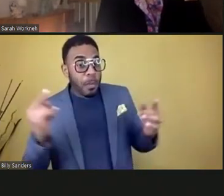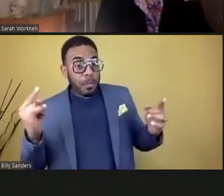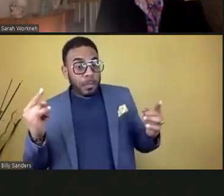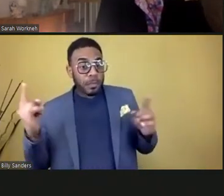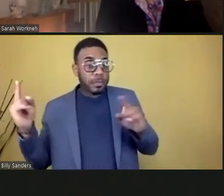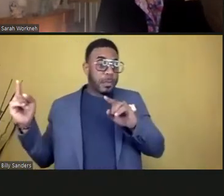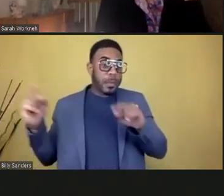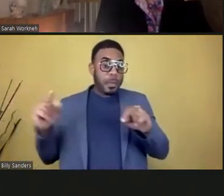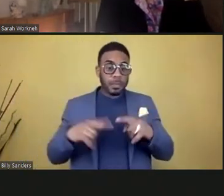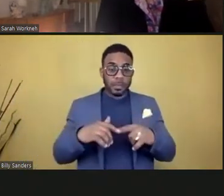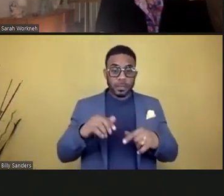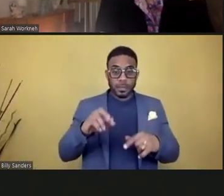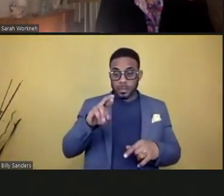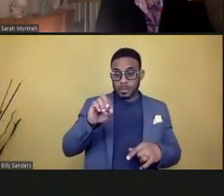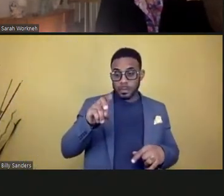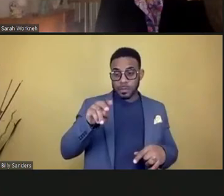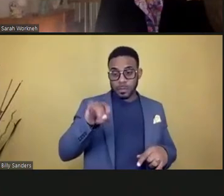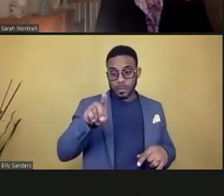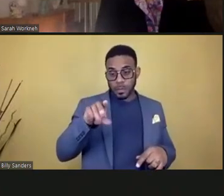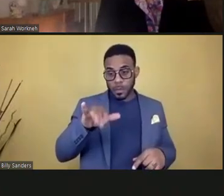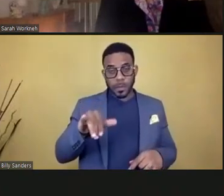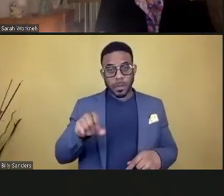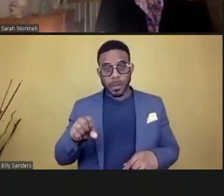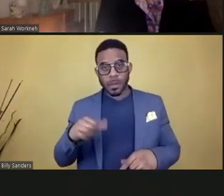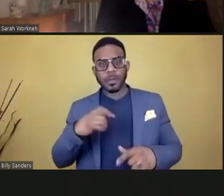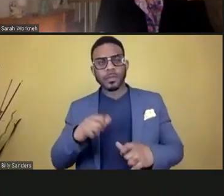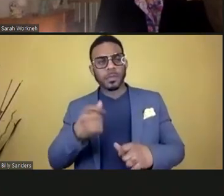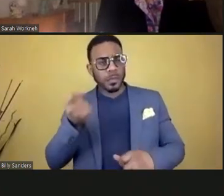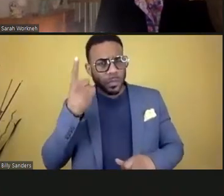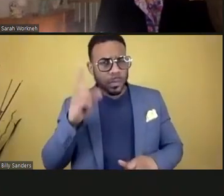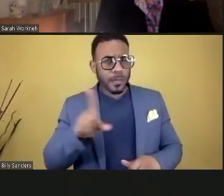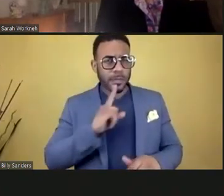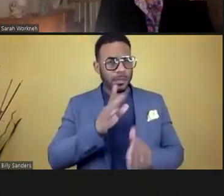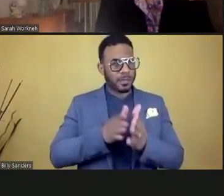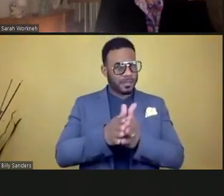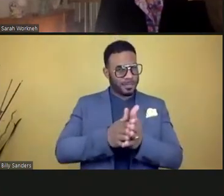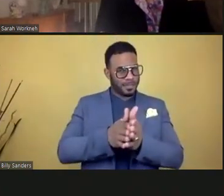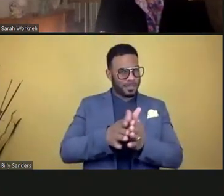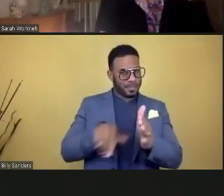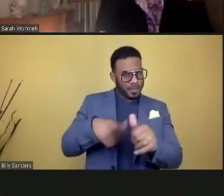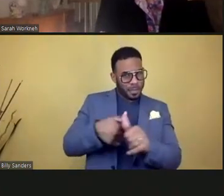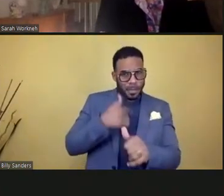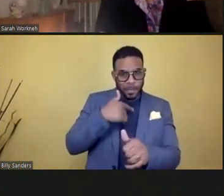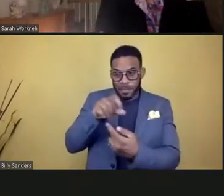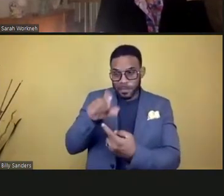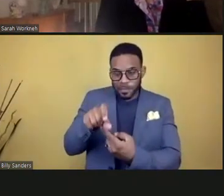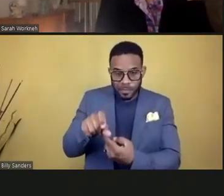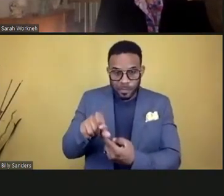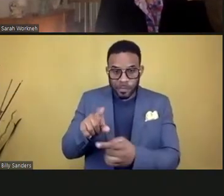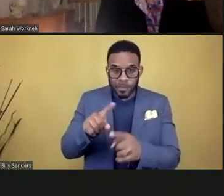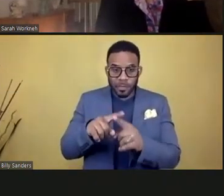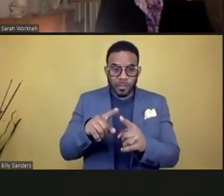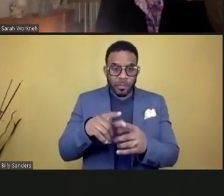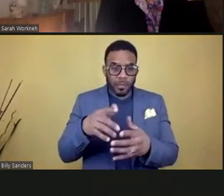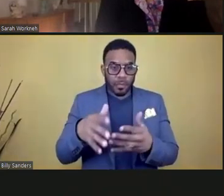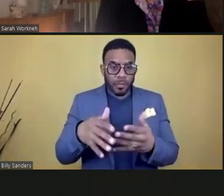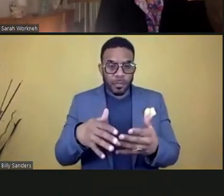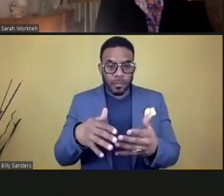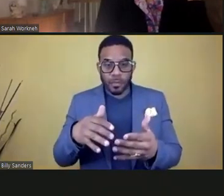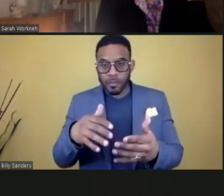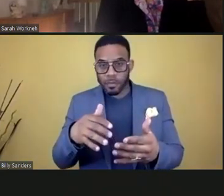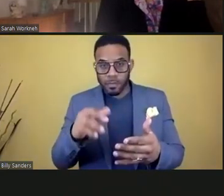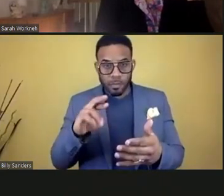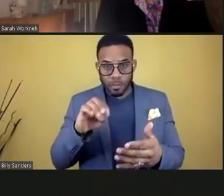these residencies. You know, we have to understand there is a motivation, there is a need, and different